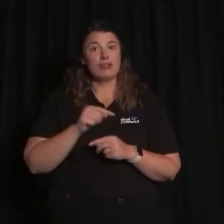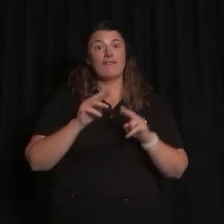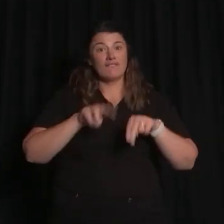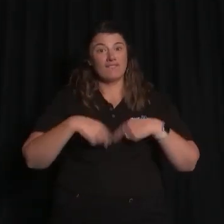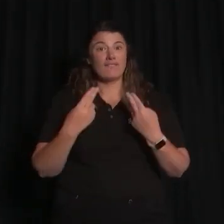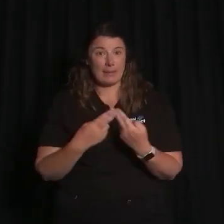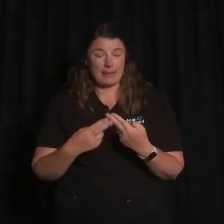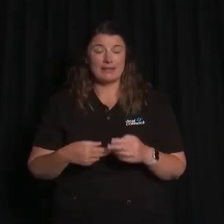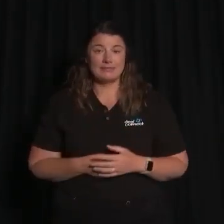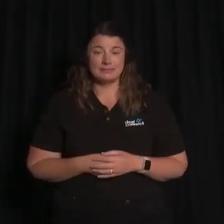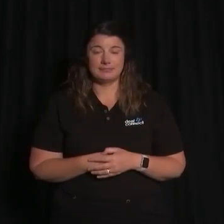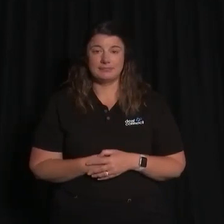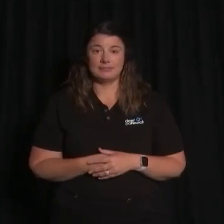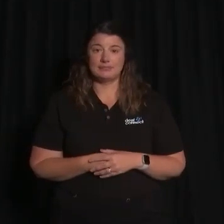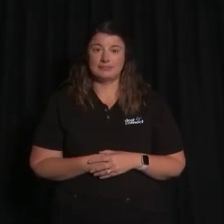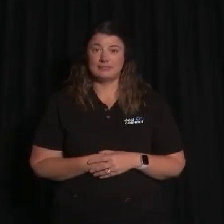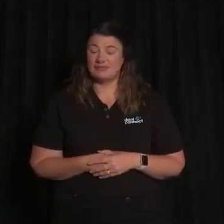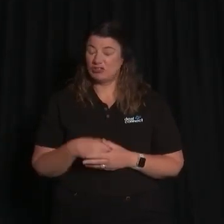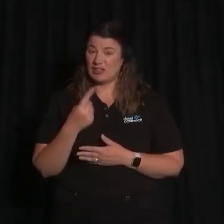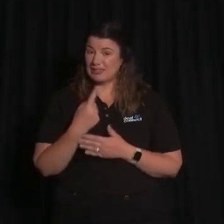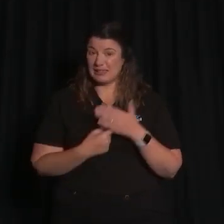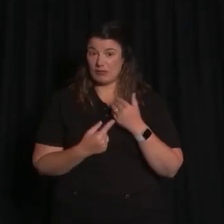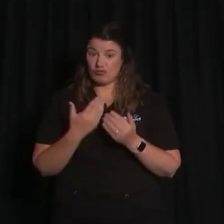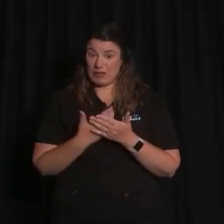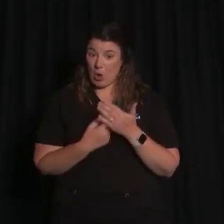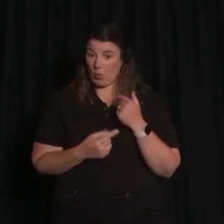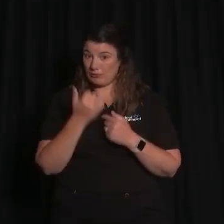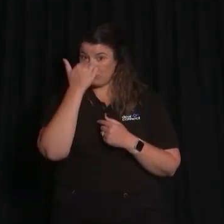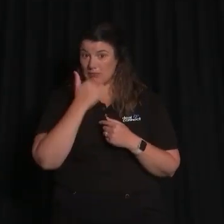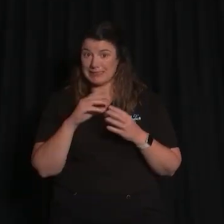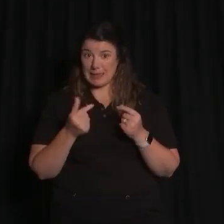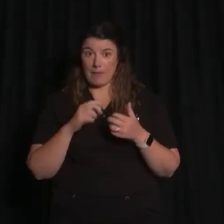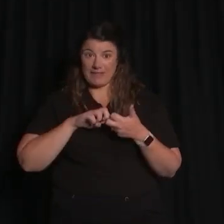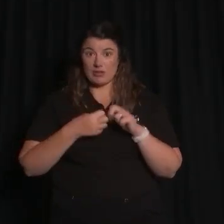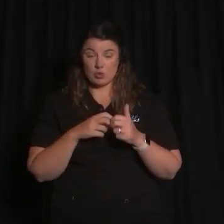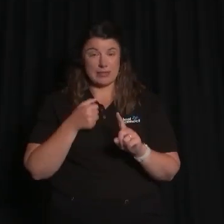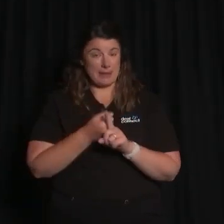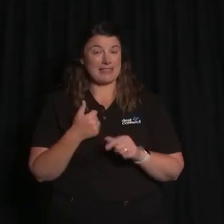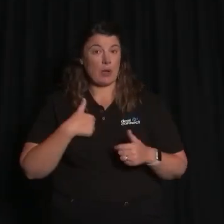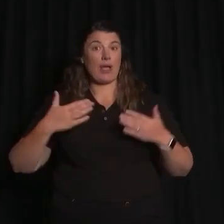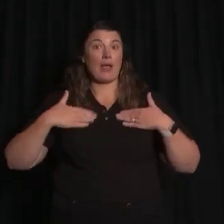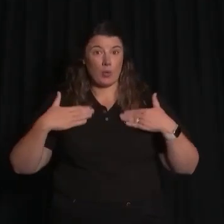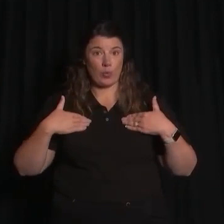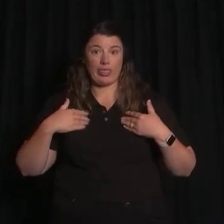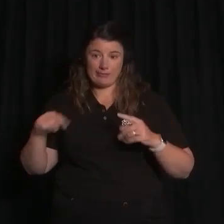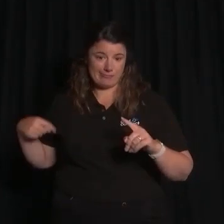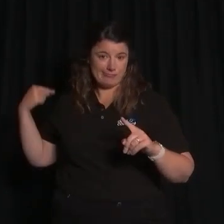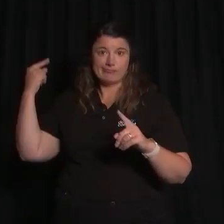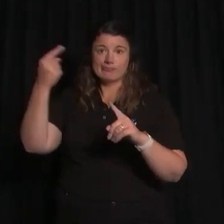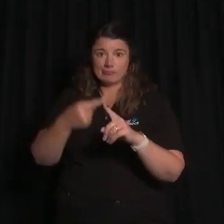of origin. These are just a snapshot of some of the issues in terms of health that we've been facing for a long